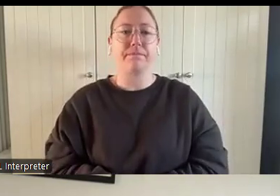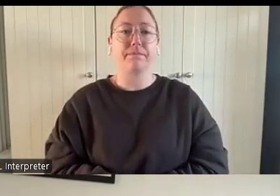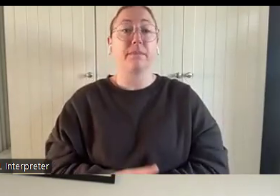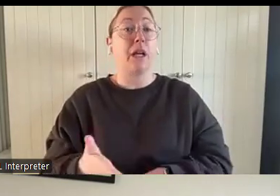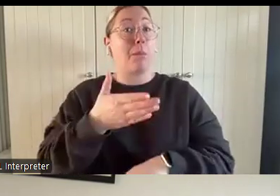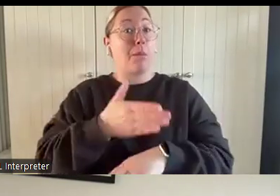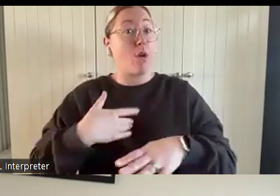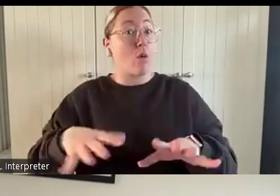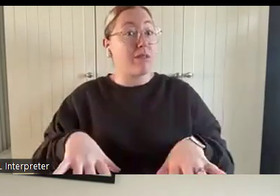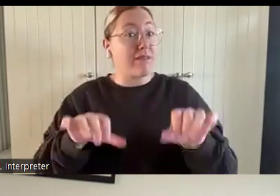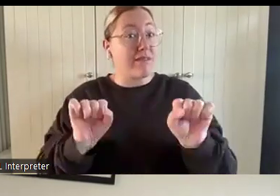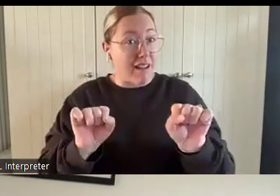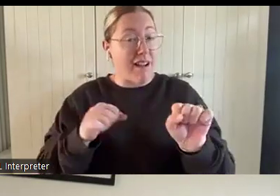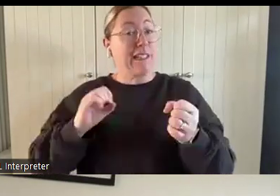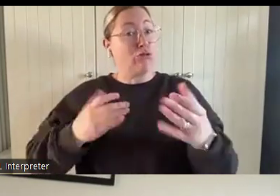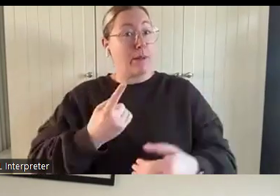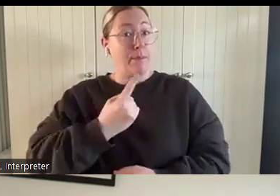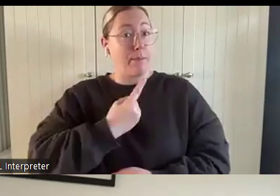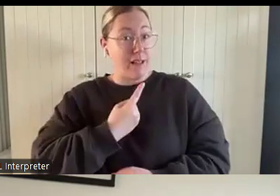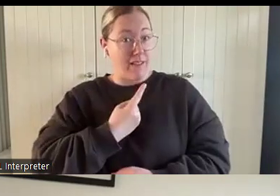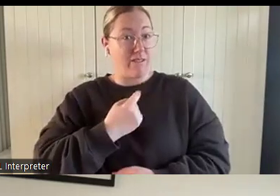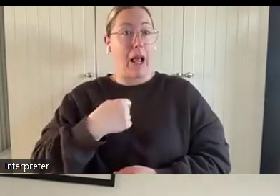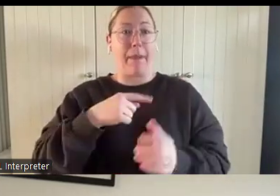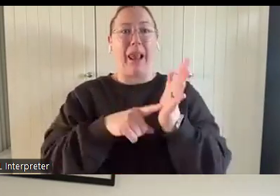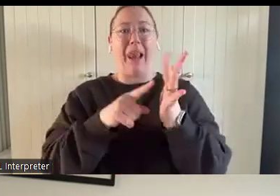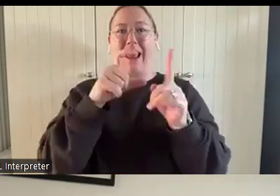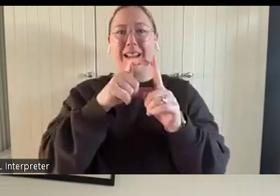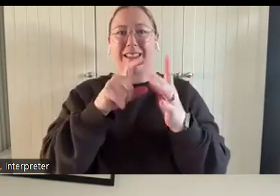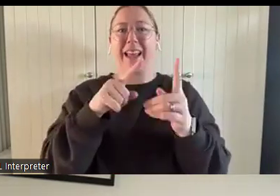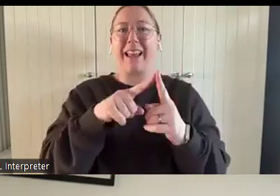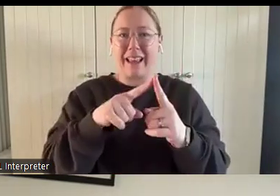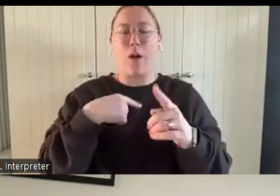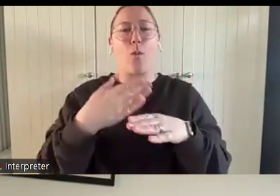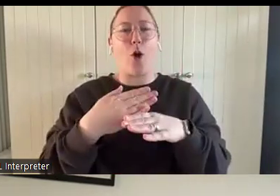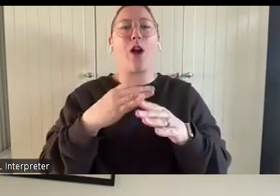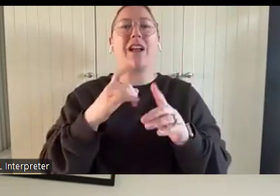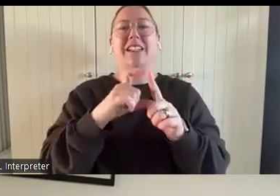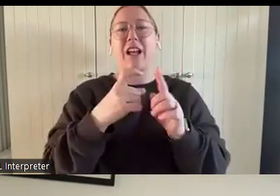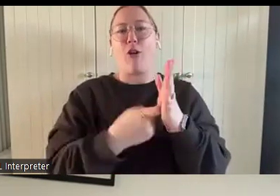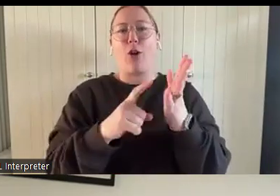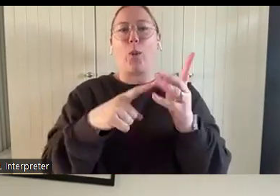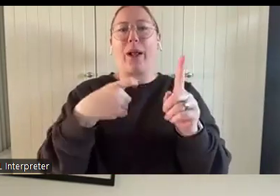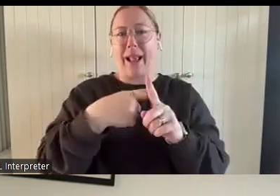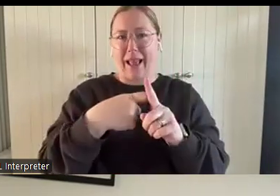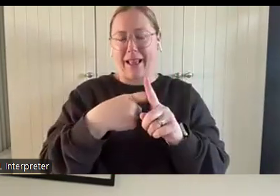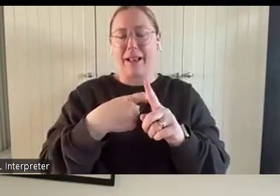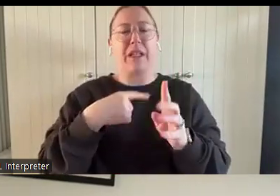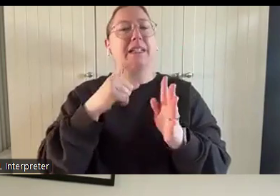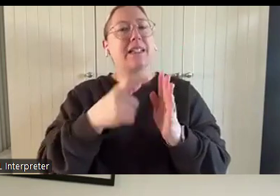webinar, I will introduce myself. So I'm Liddy, I work at Disability Rights UK. We're a disabled